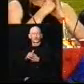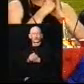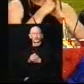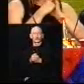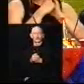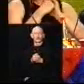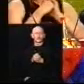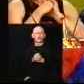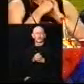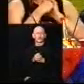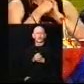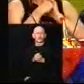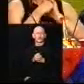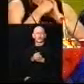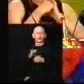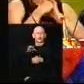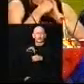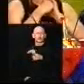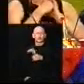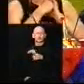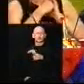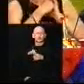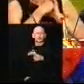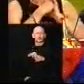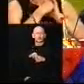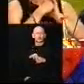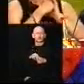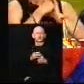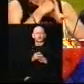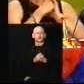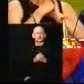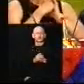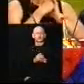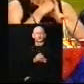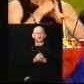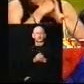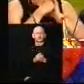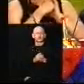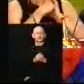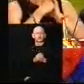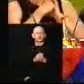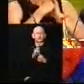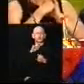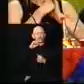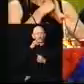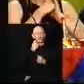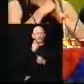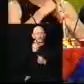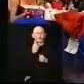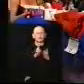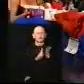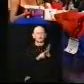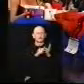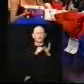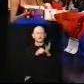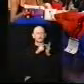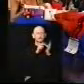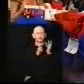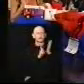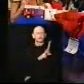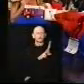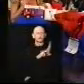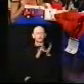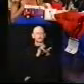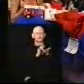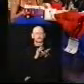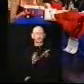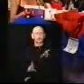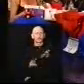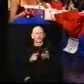carefully And also the other thing Is will One Nation Run out of control Or will they not What would they have to